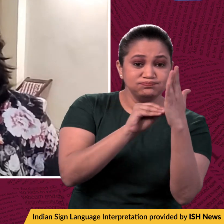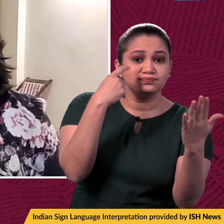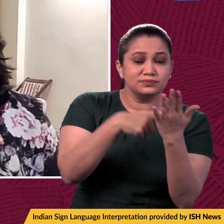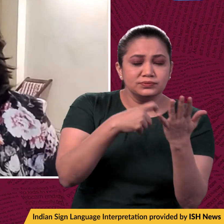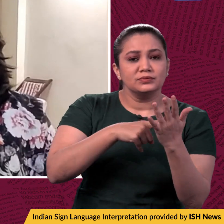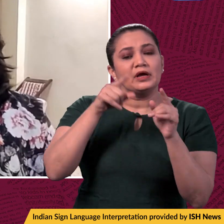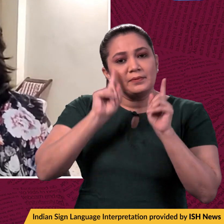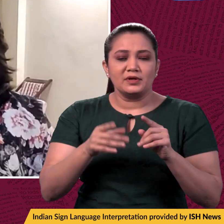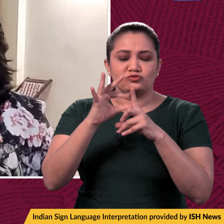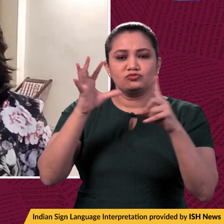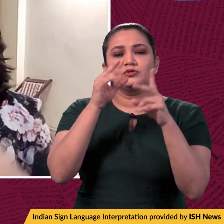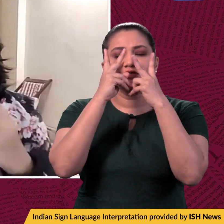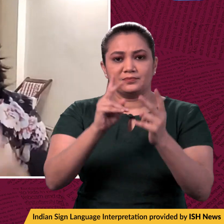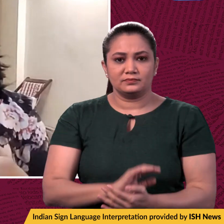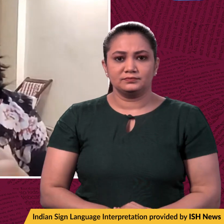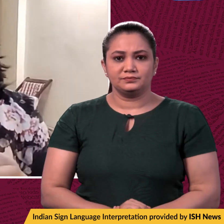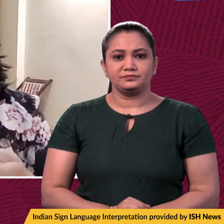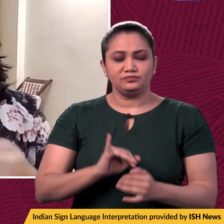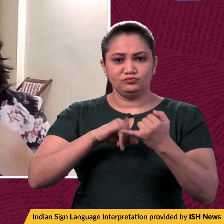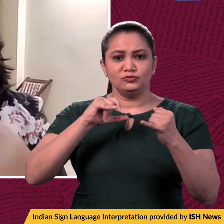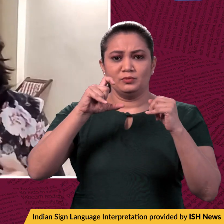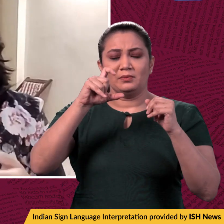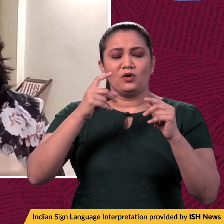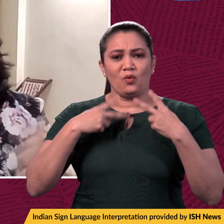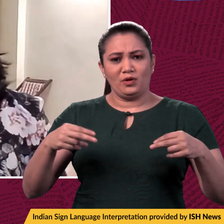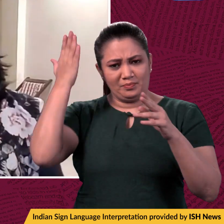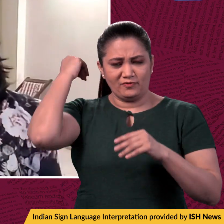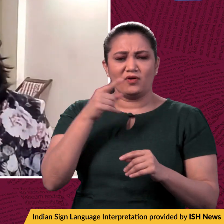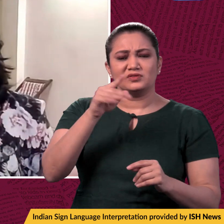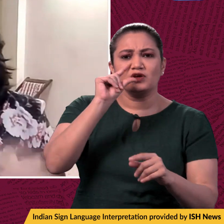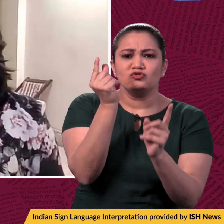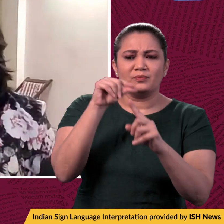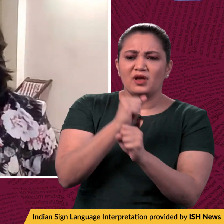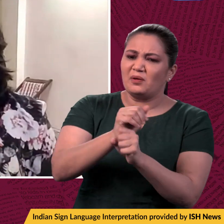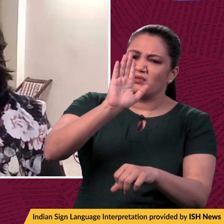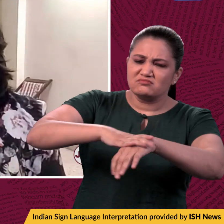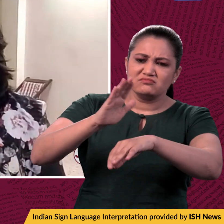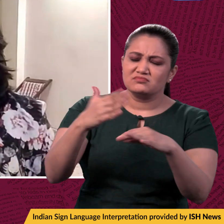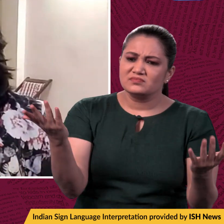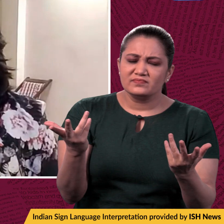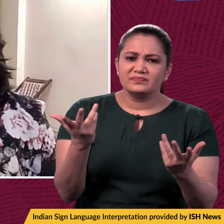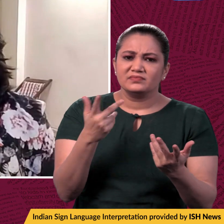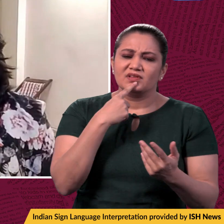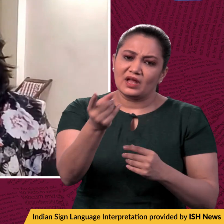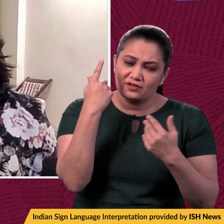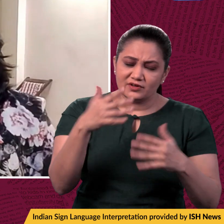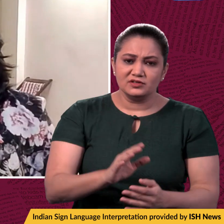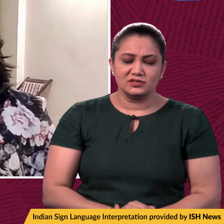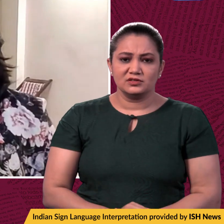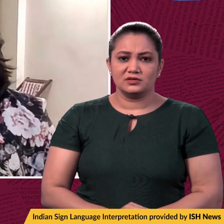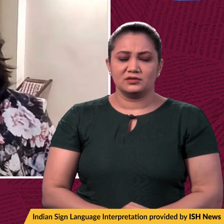act will deal with such matters. Now, this comes after the Supreme Court had earlier pulled up the Uttar Pradesh government